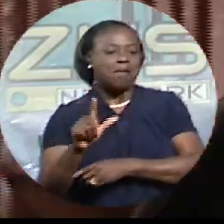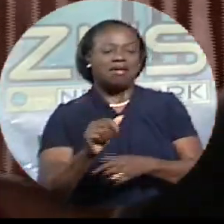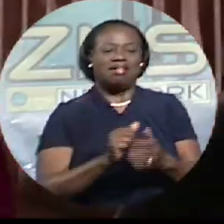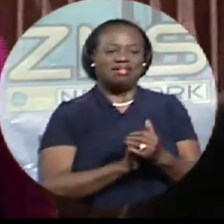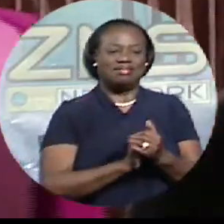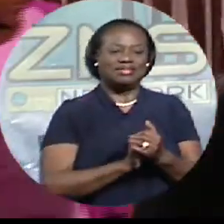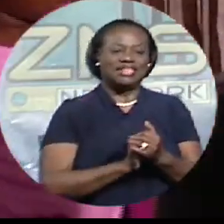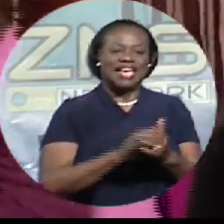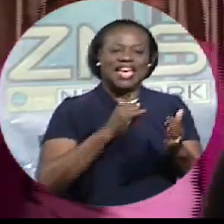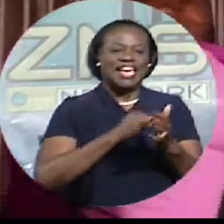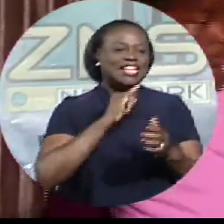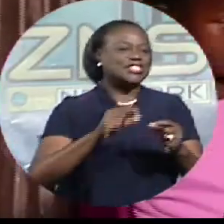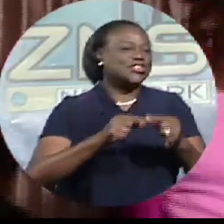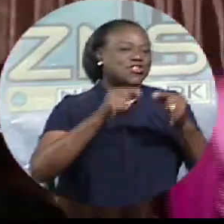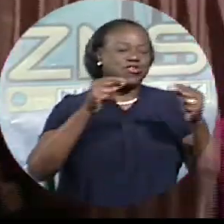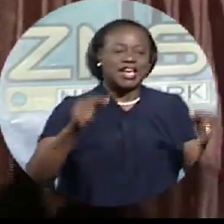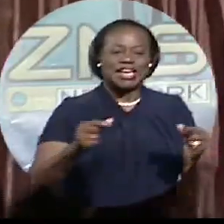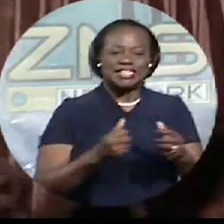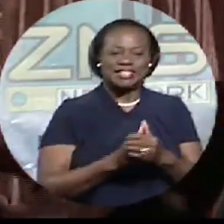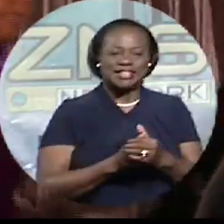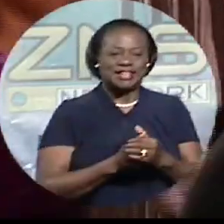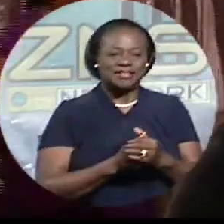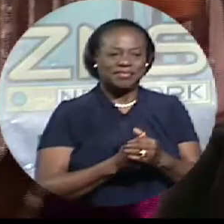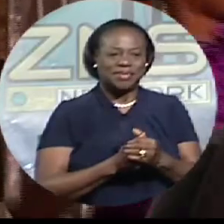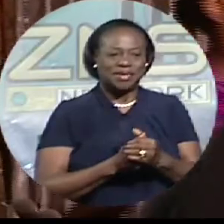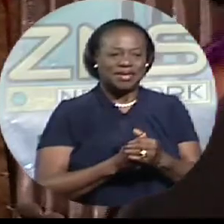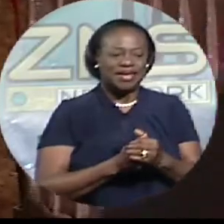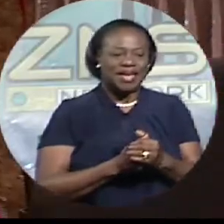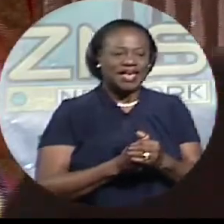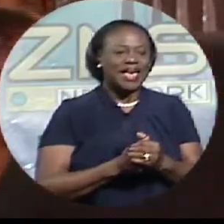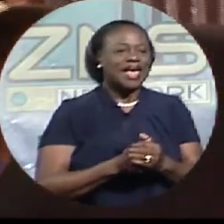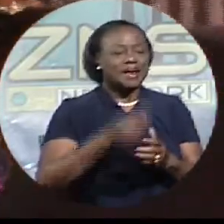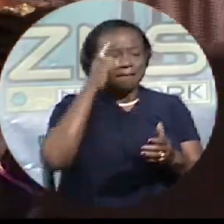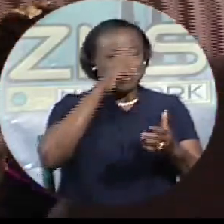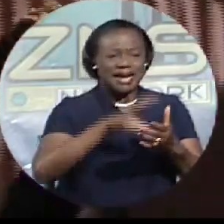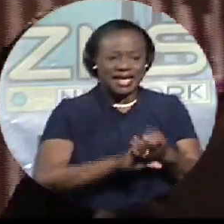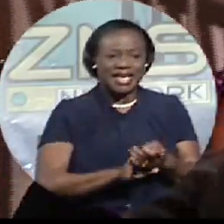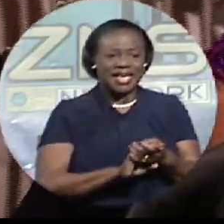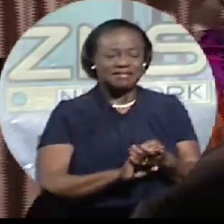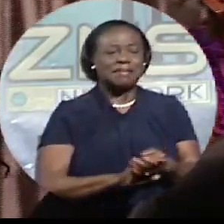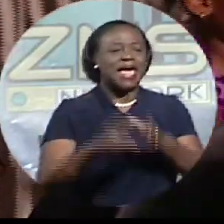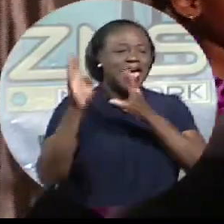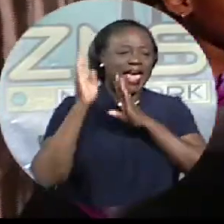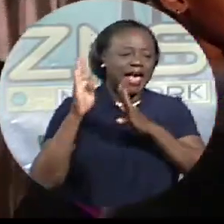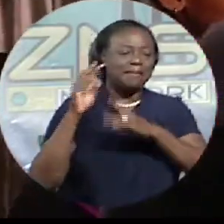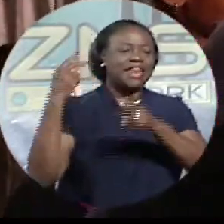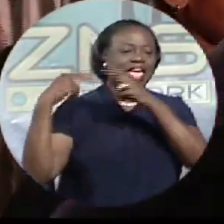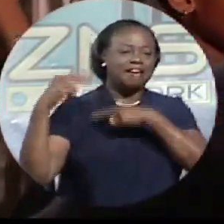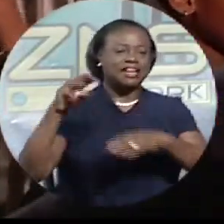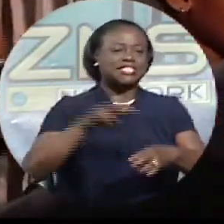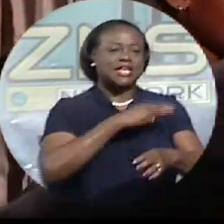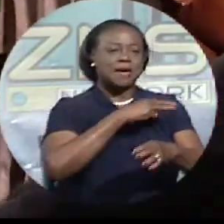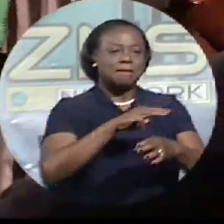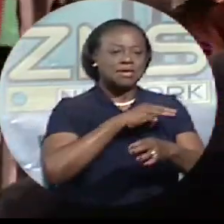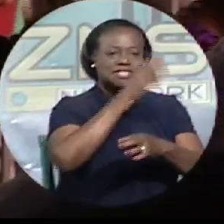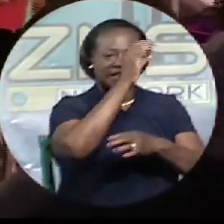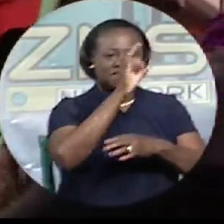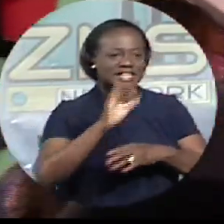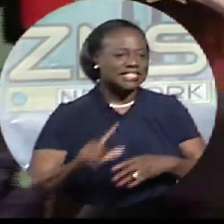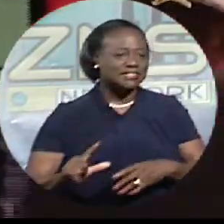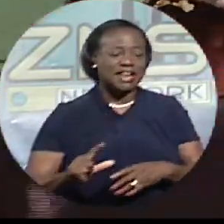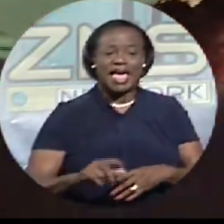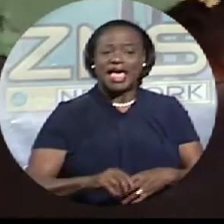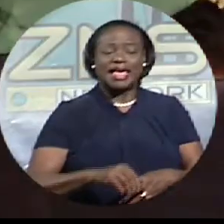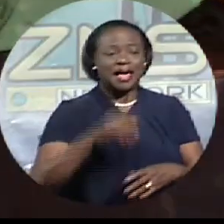Absolutely. This is great. I can't believe there's a white band at the Bahamian Heritage Music Festival. I can't wait to hear what they're going to